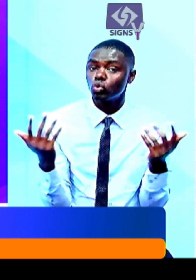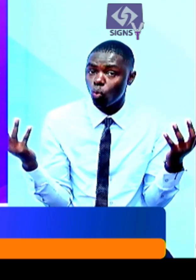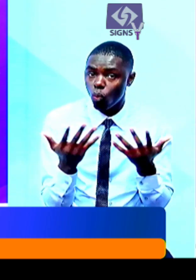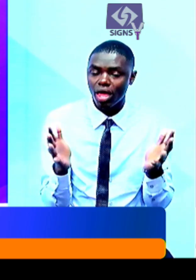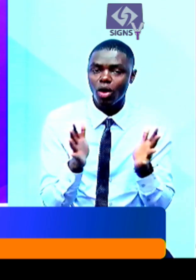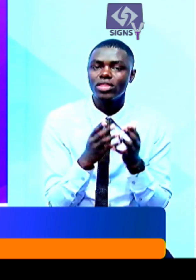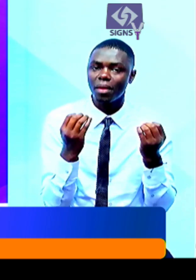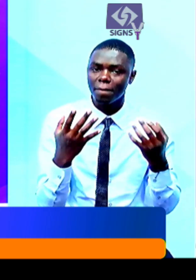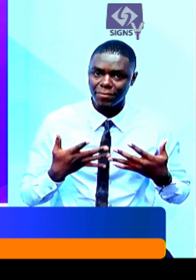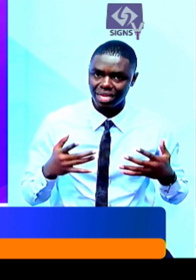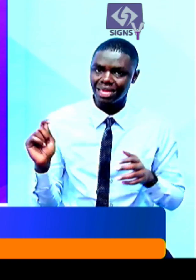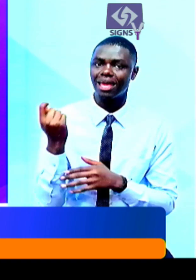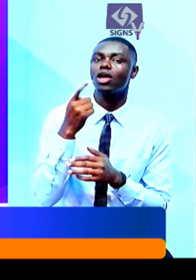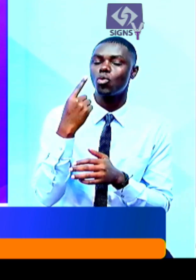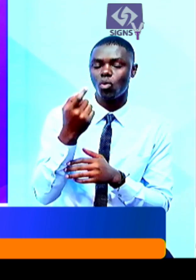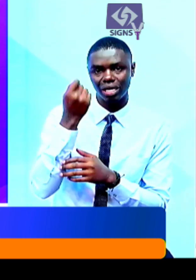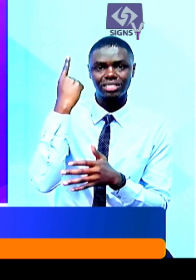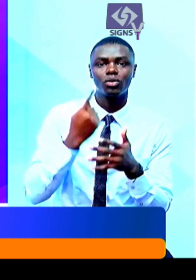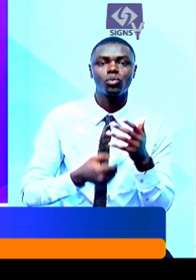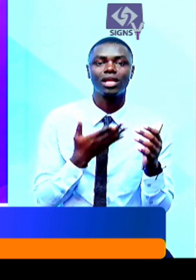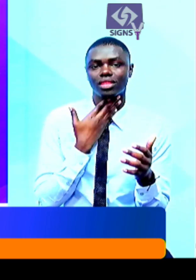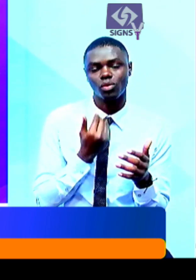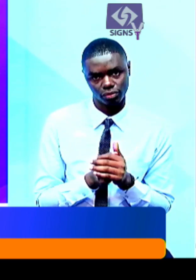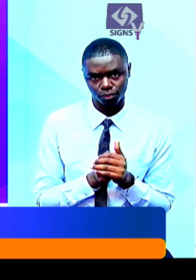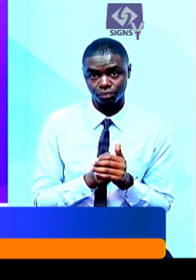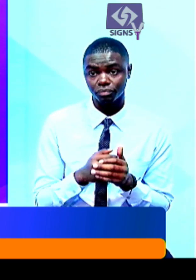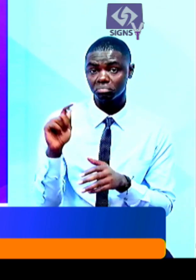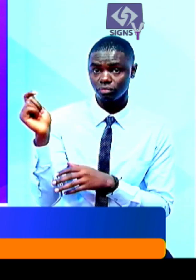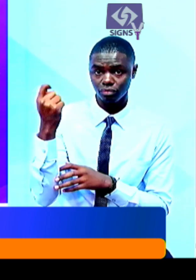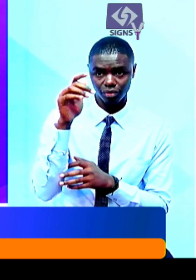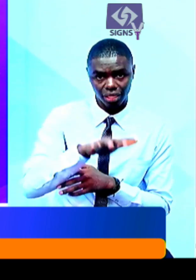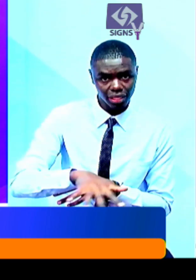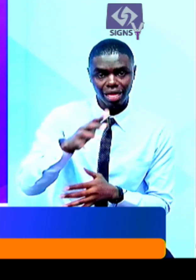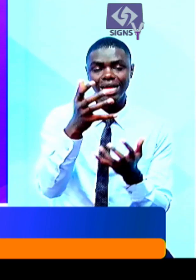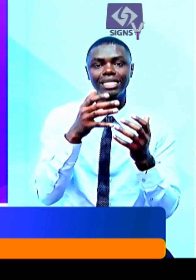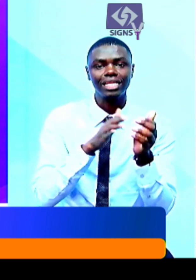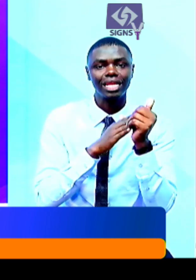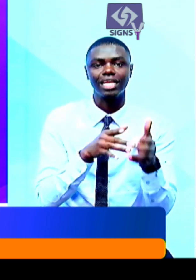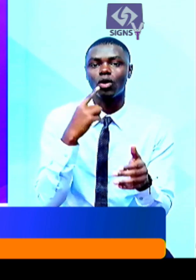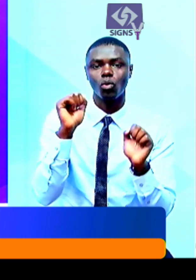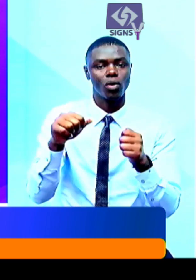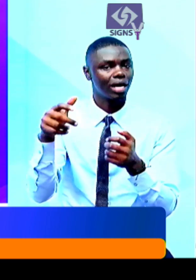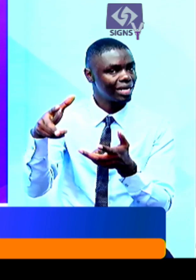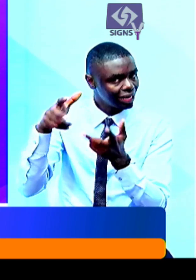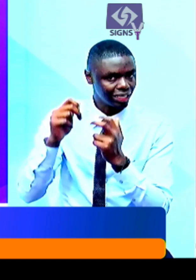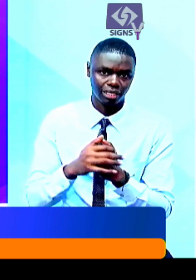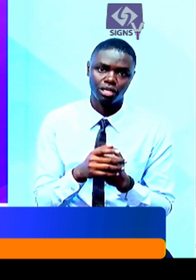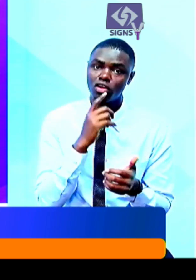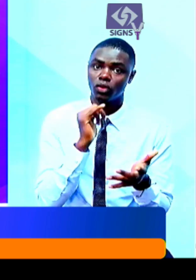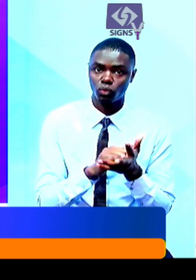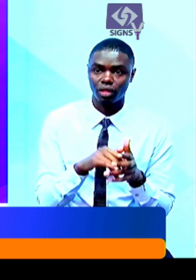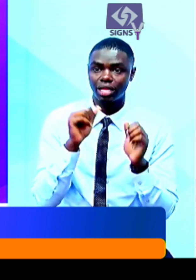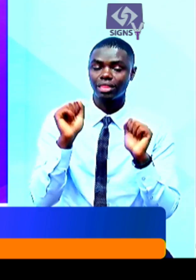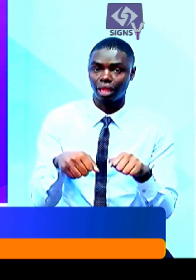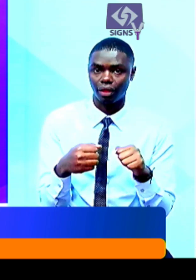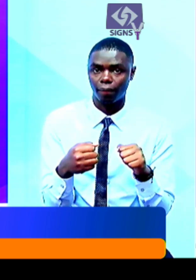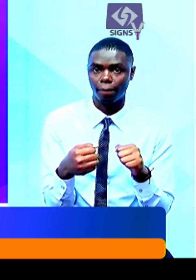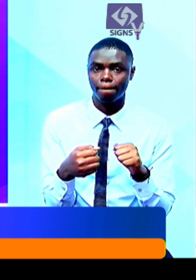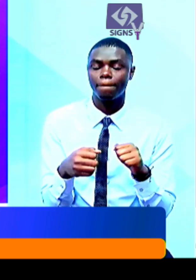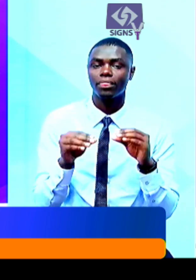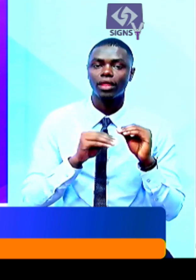many Kenyans who understand exactly what they want. And Kenyans just need a leader who can listen to them so that they can be able to